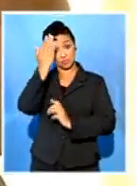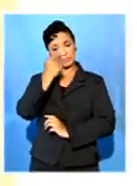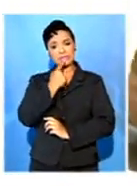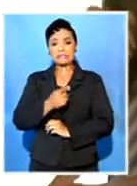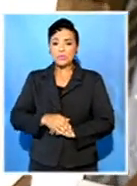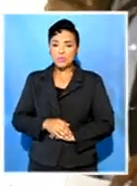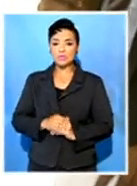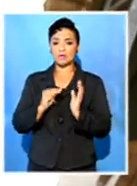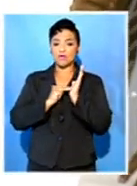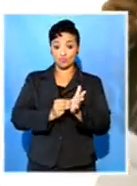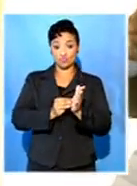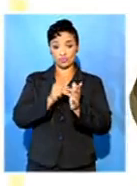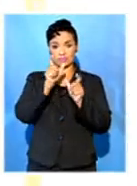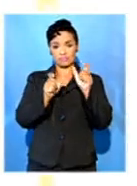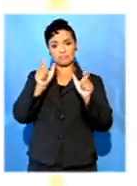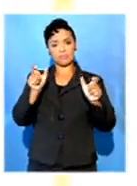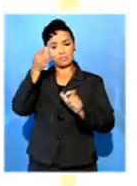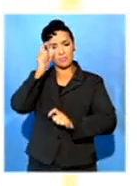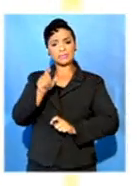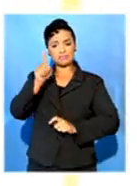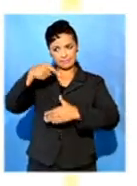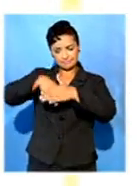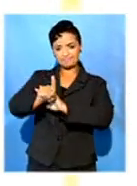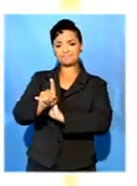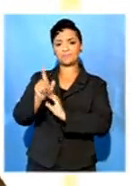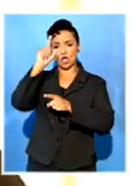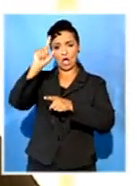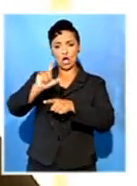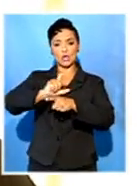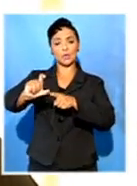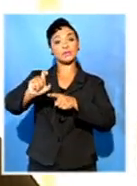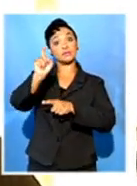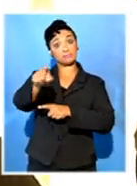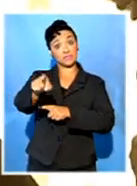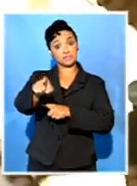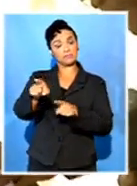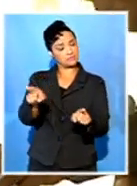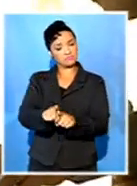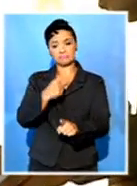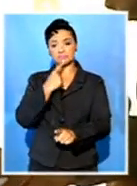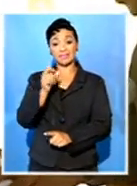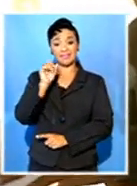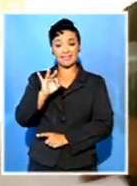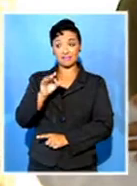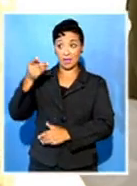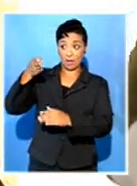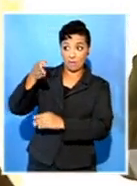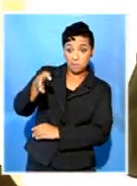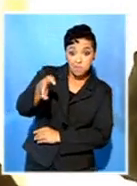underprivileged matriculants to enroll in government technical colleges, and he renewed his calls for learners who skip